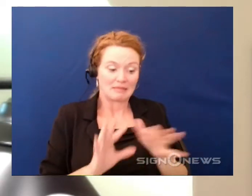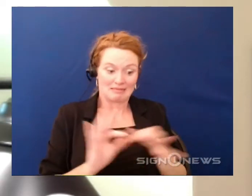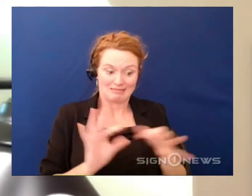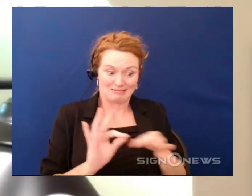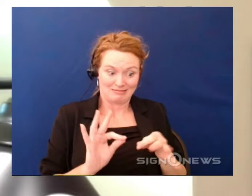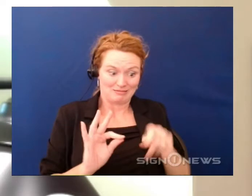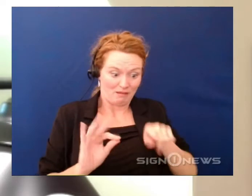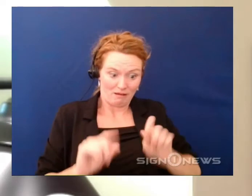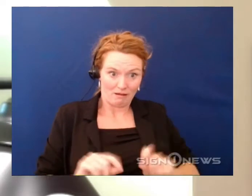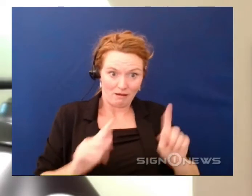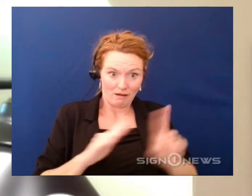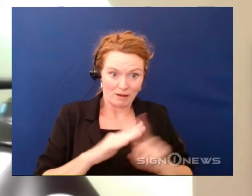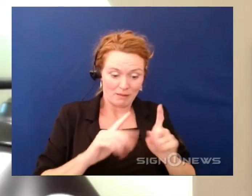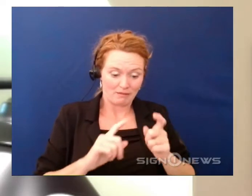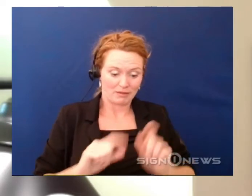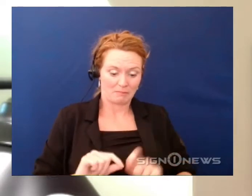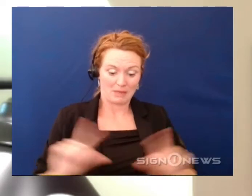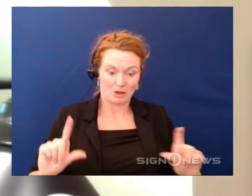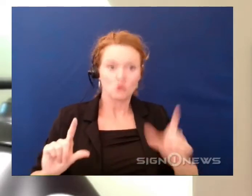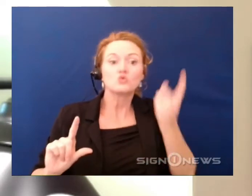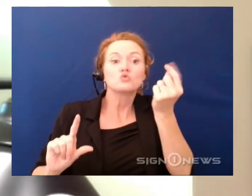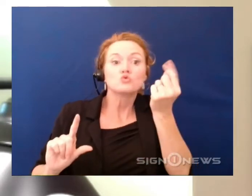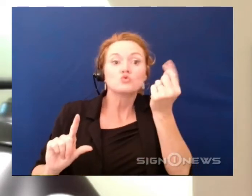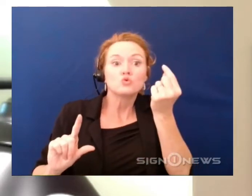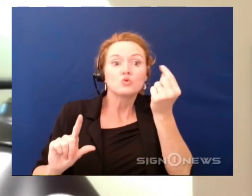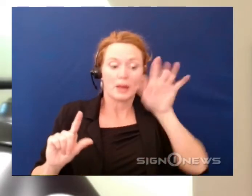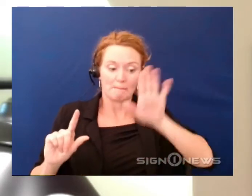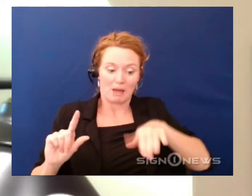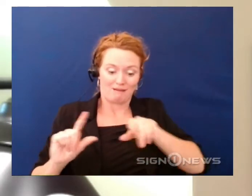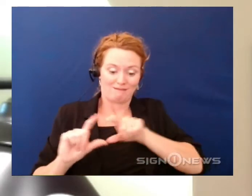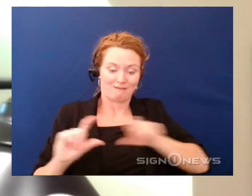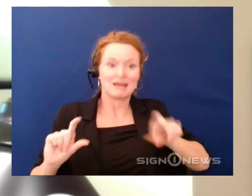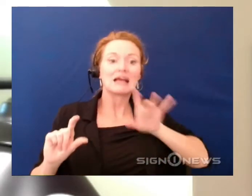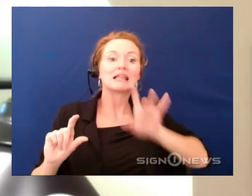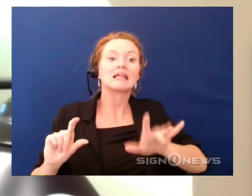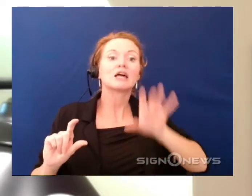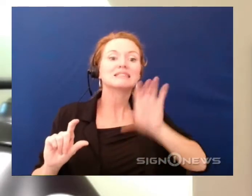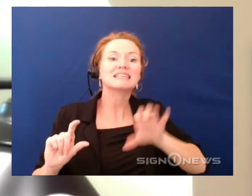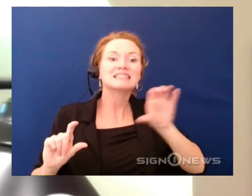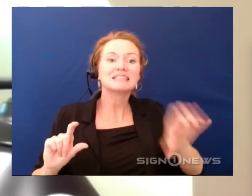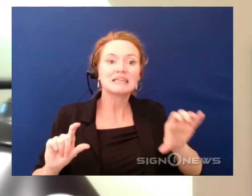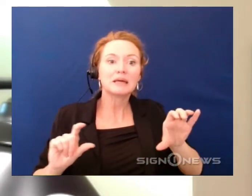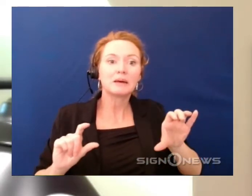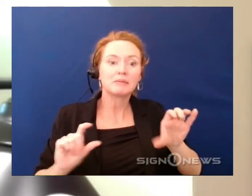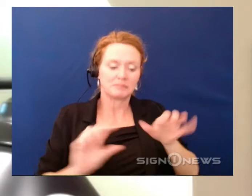appear automatically, please go to the bottom of your screen and click on the closed captions button.